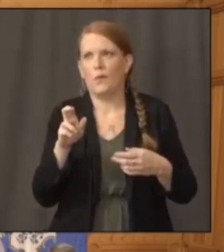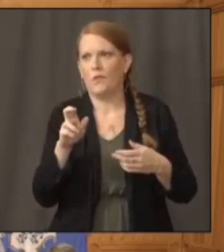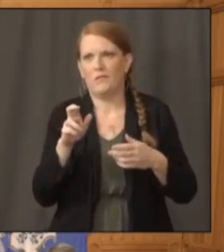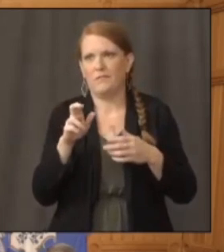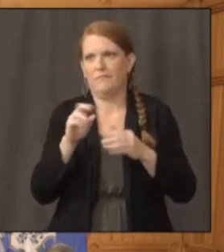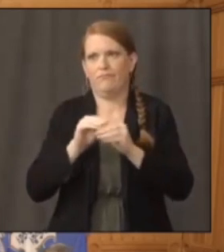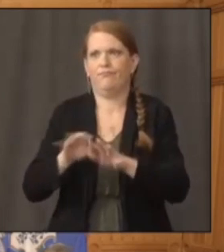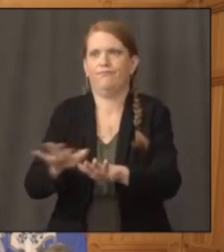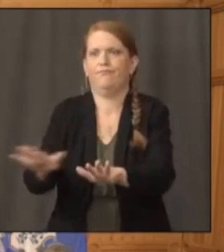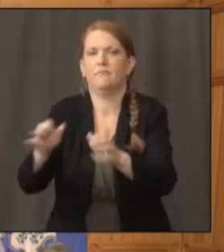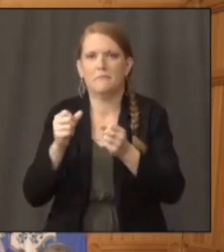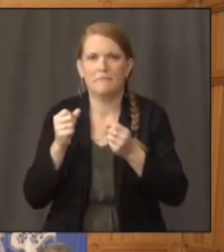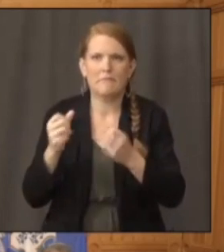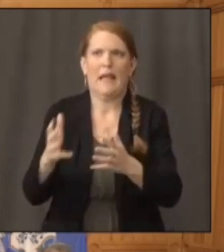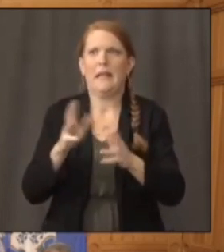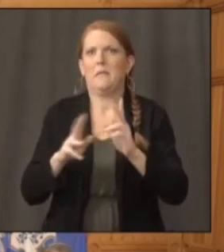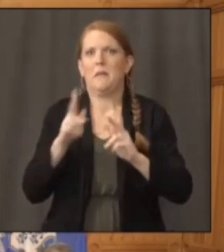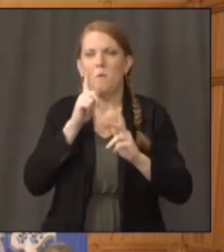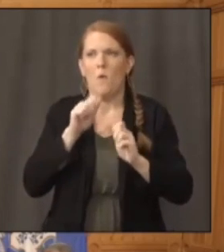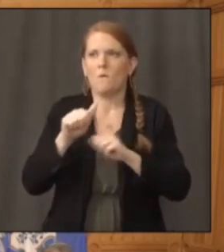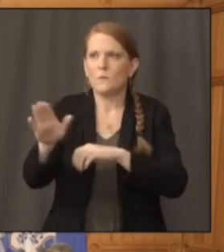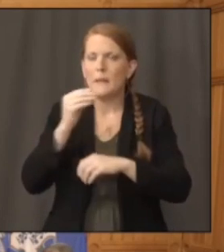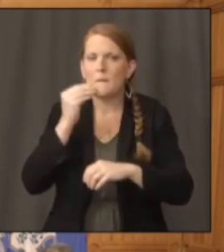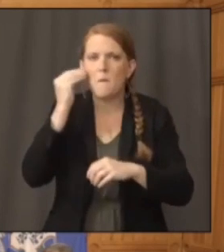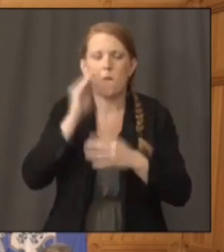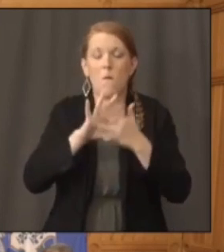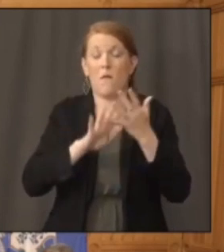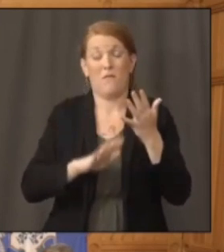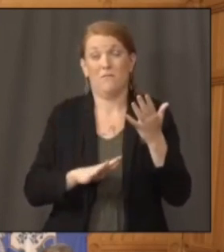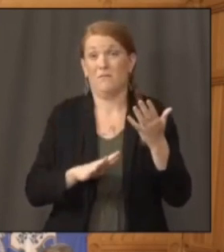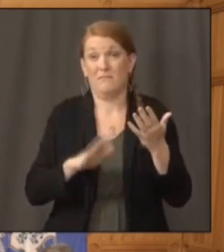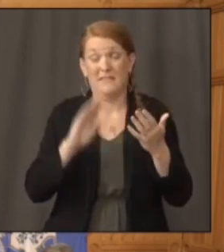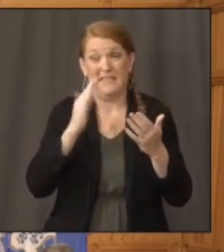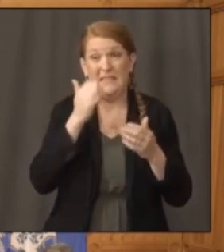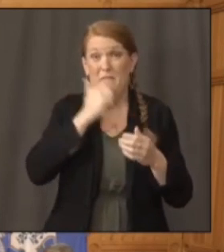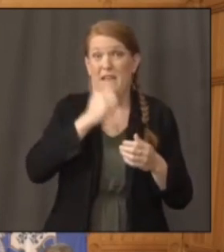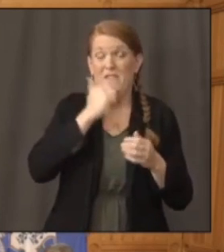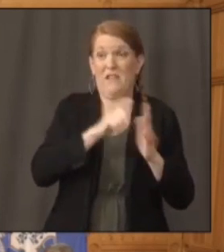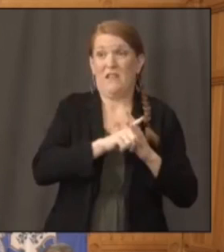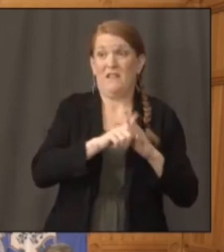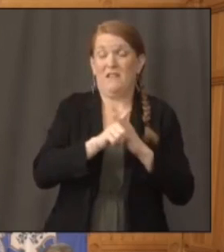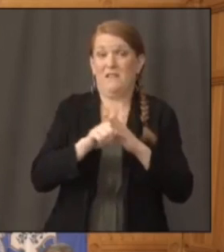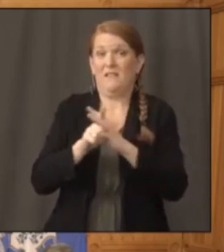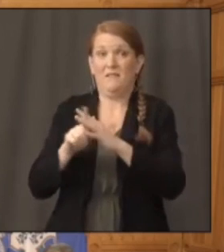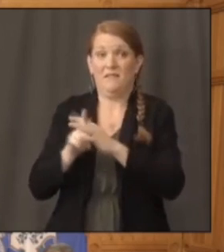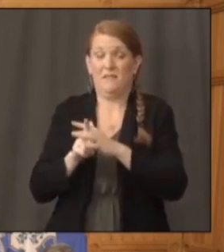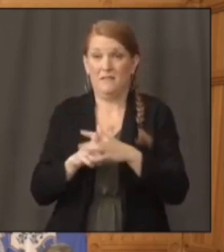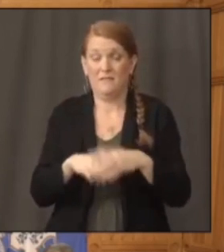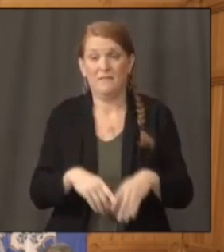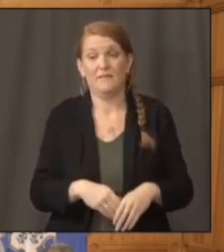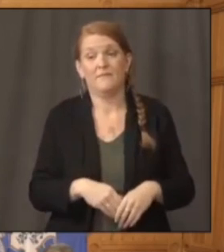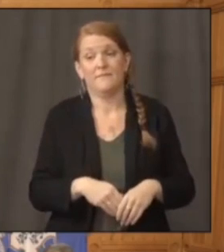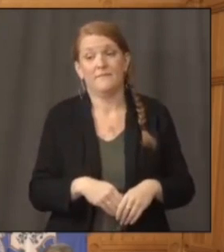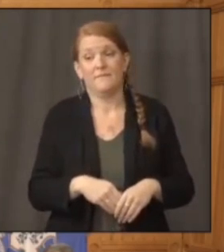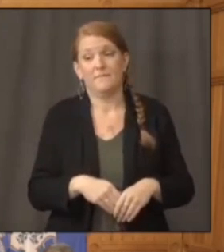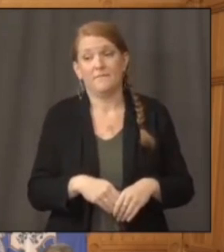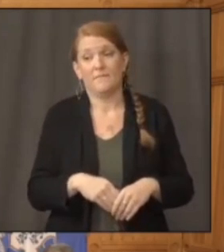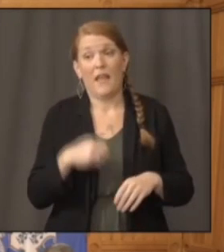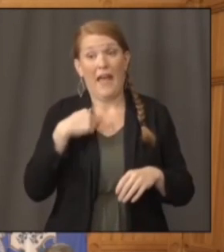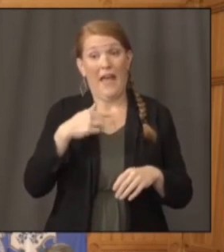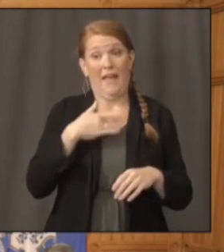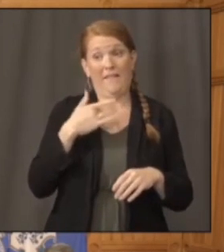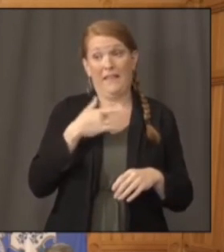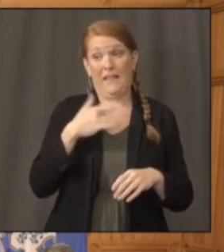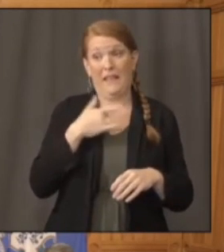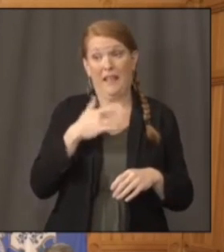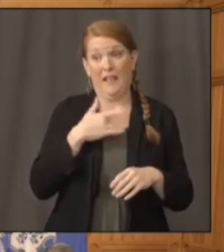and being sent home, and I think the example that's been set here in Connecticut, and obviously a